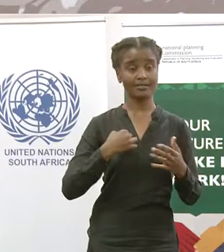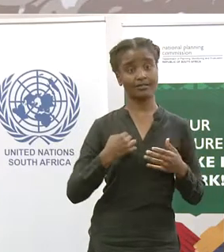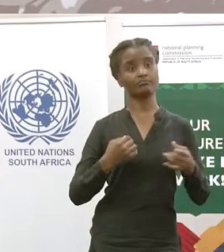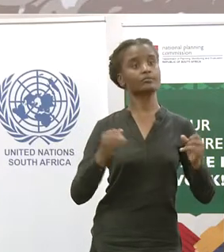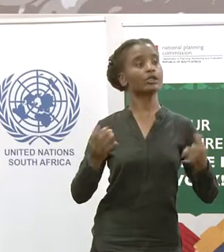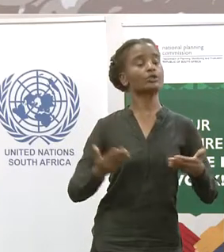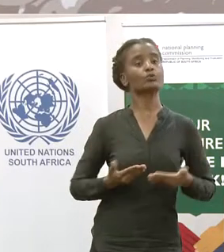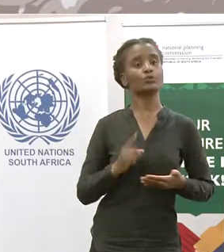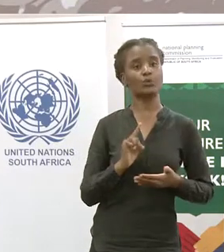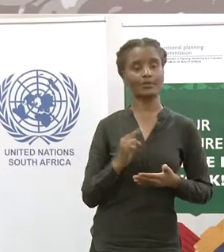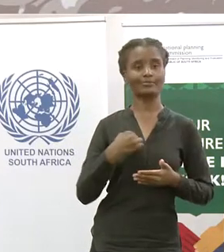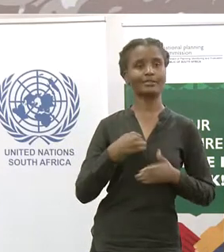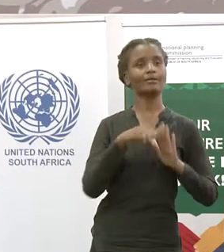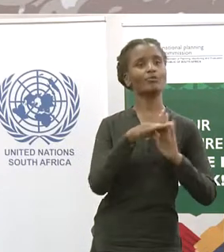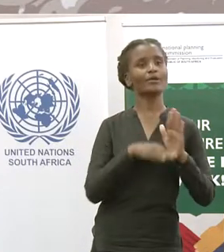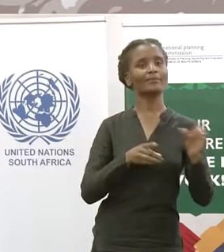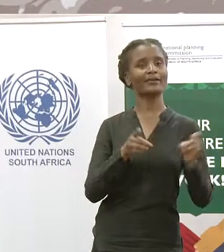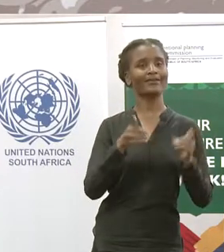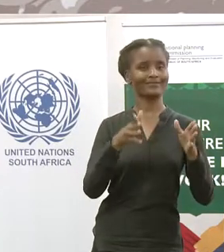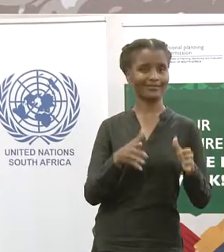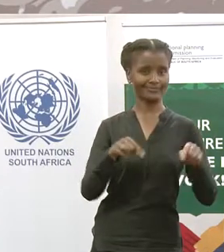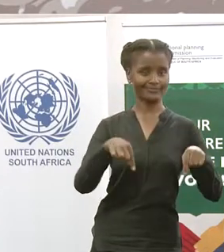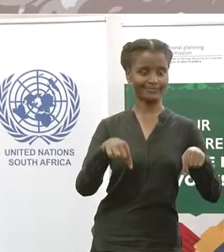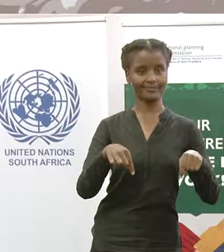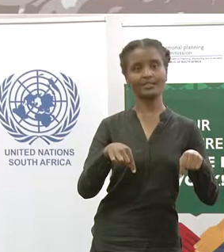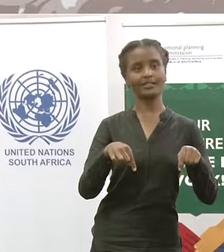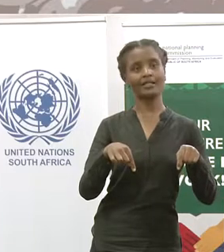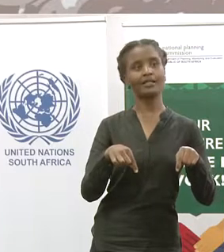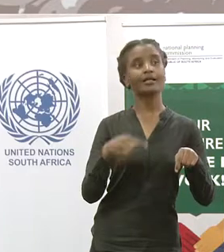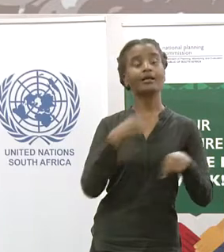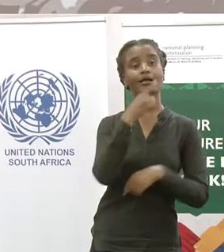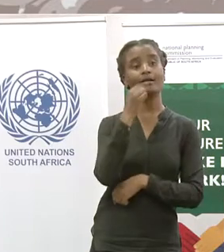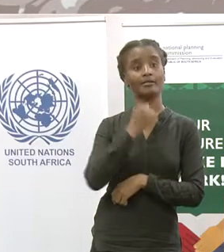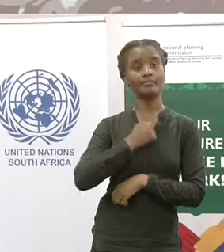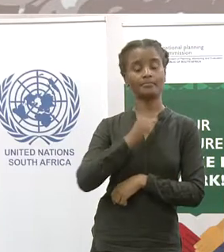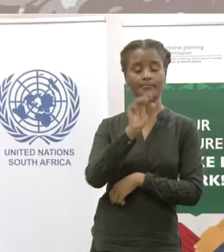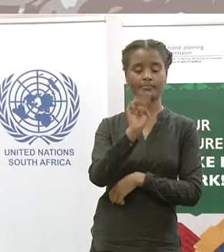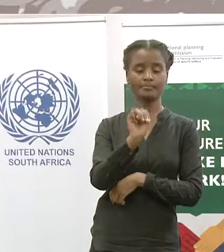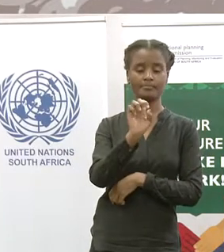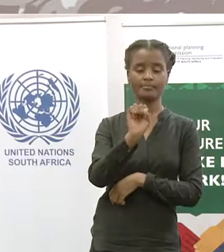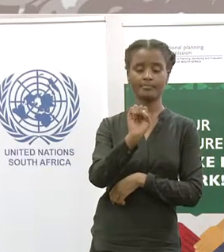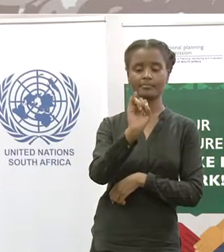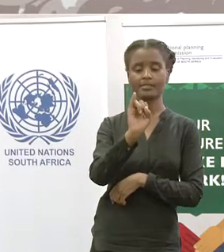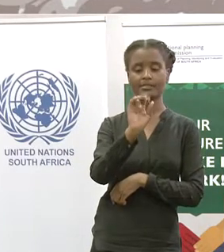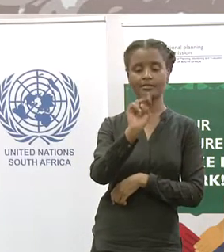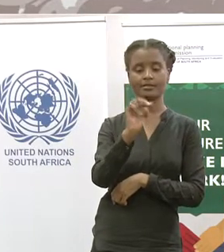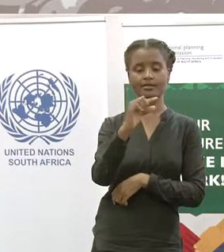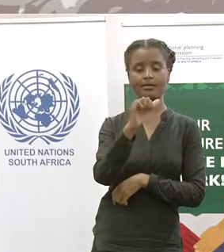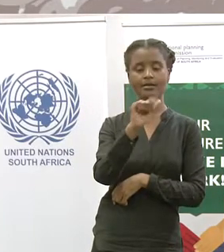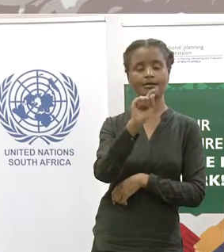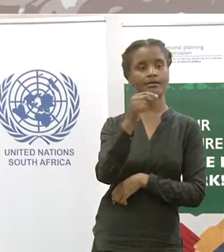and your facilitator for this evening. My name is Msingati Sipuka. I am